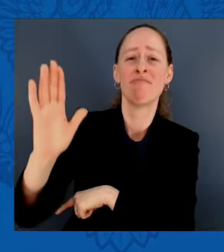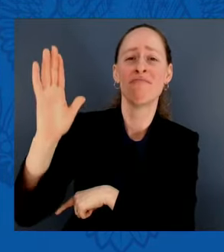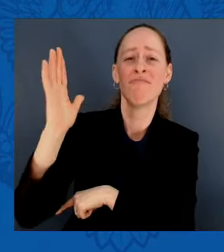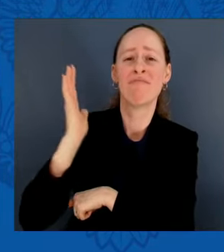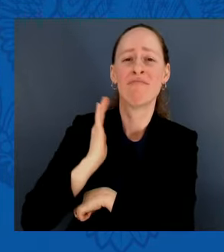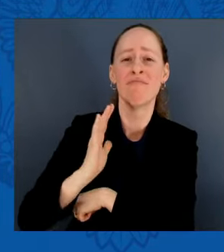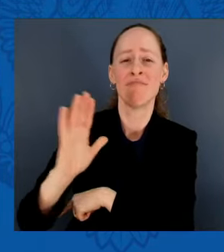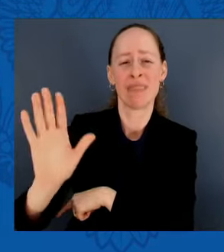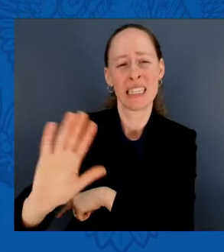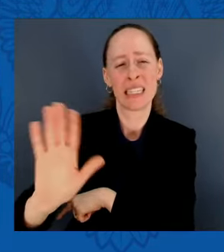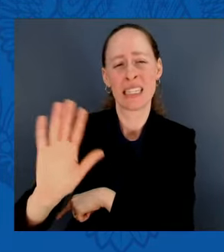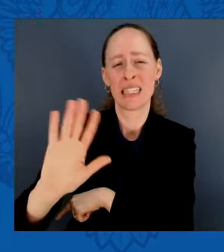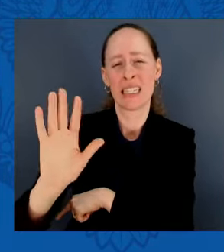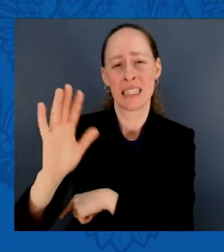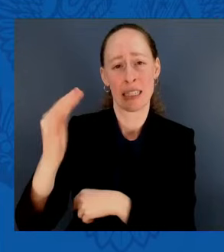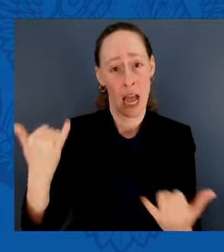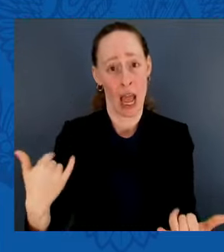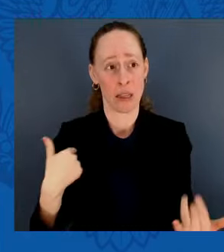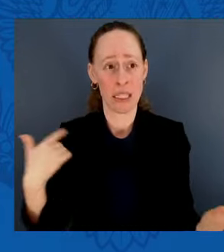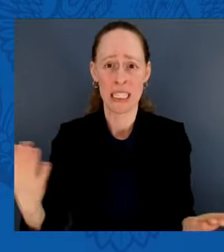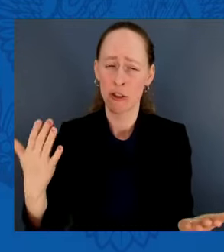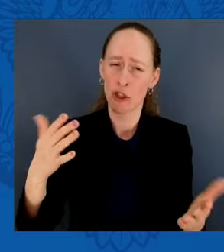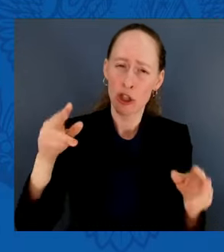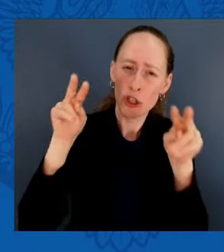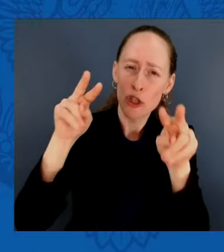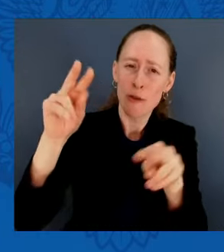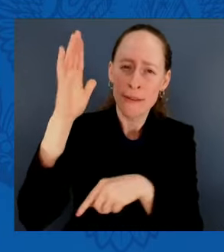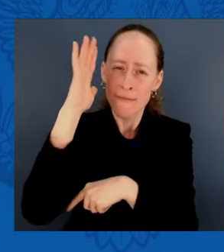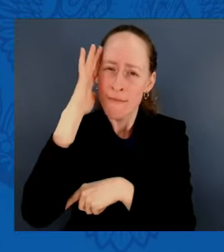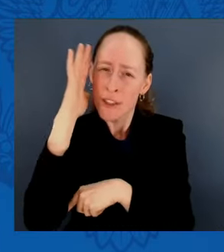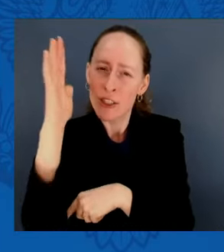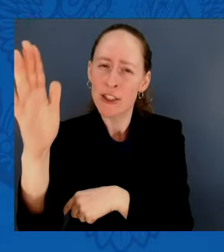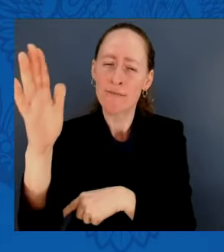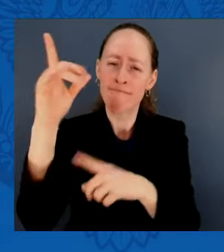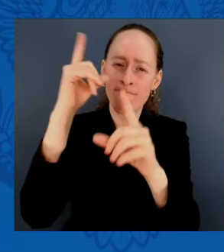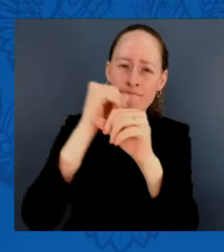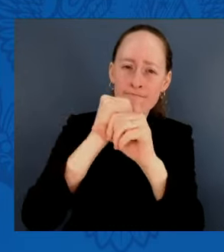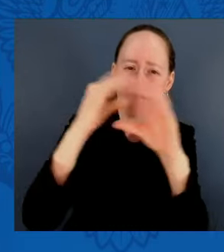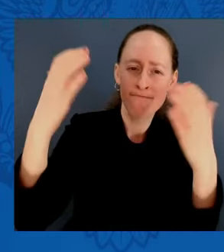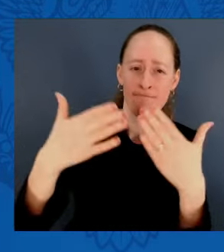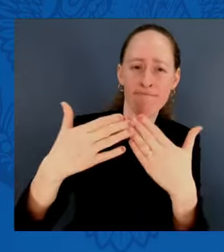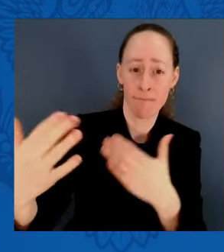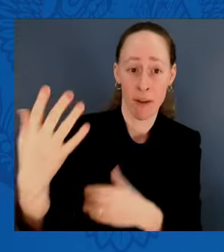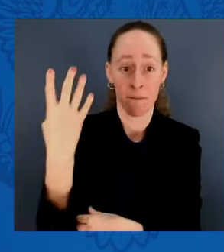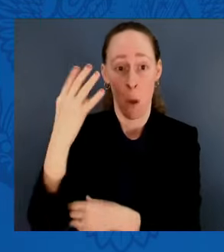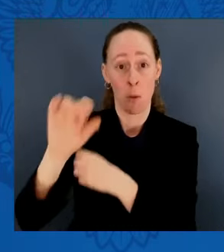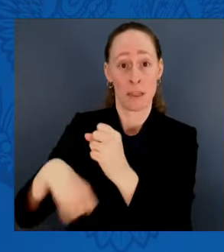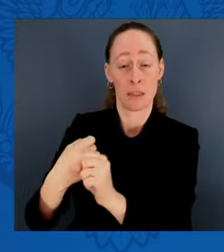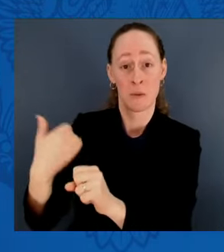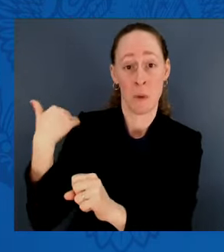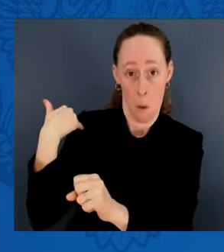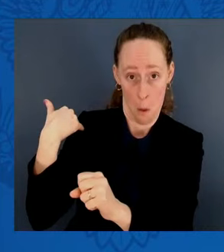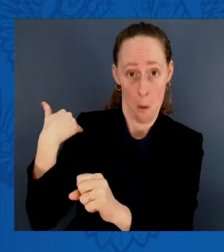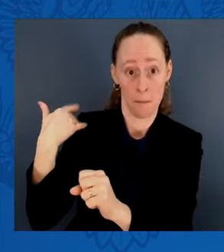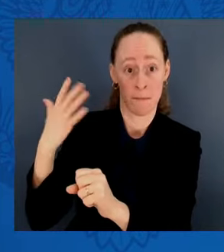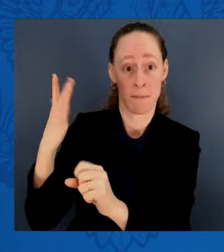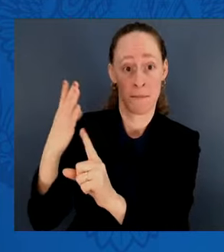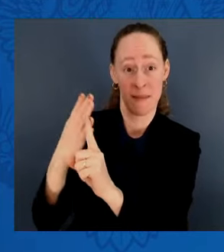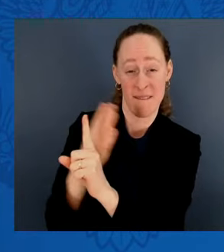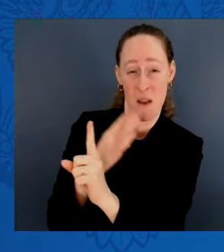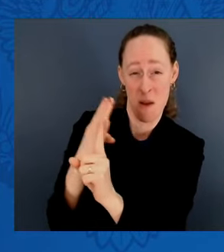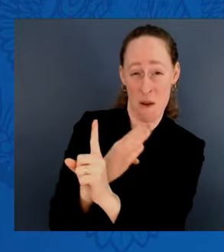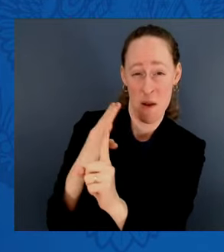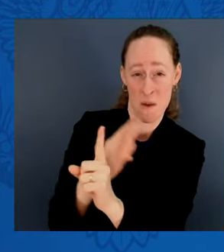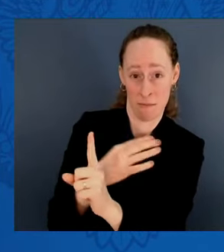come. 4 years ago, next week, before I came to office, the country was hit by the worst pandemic and the